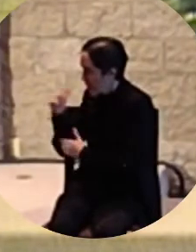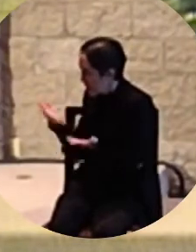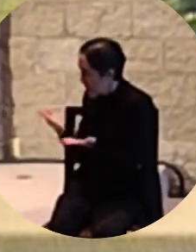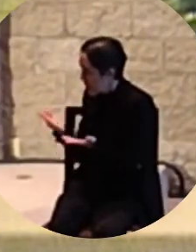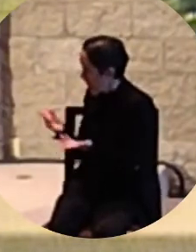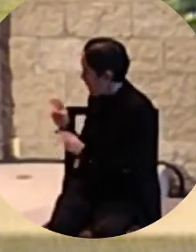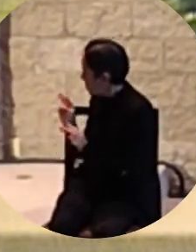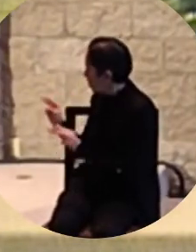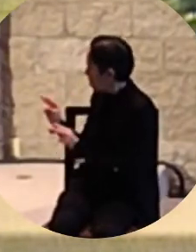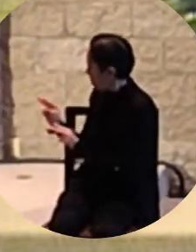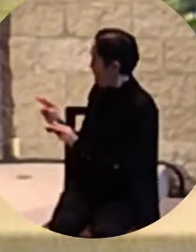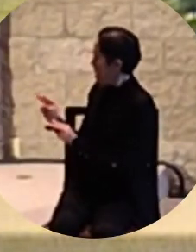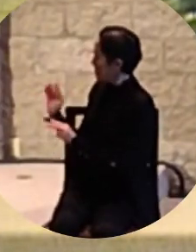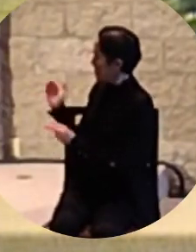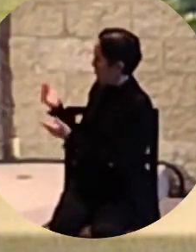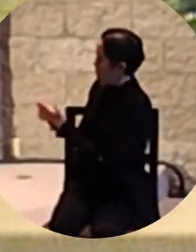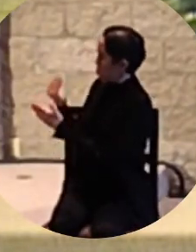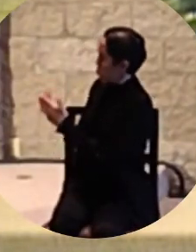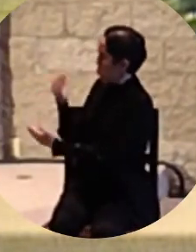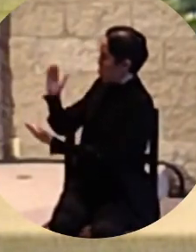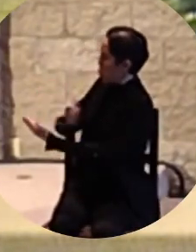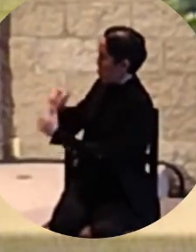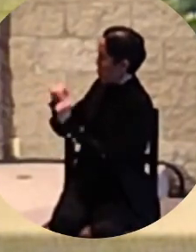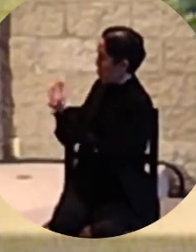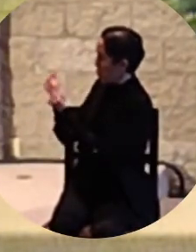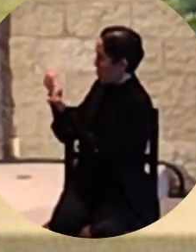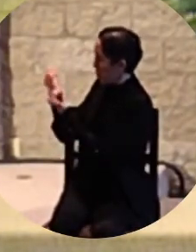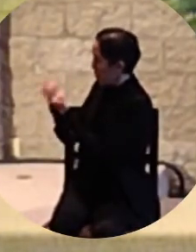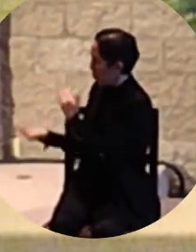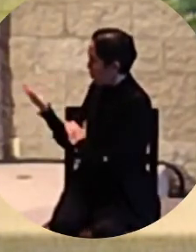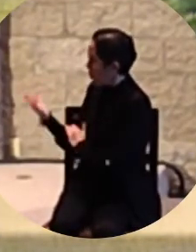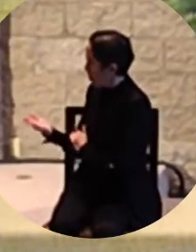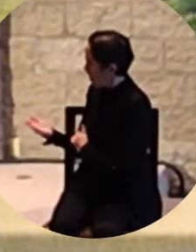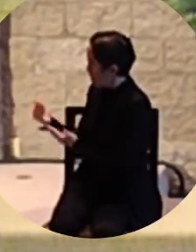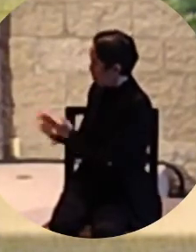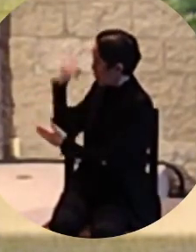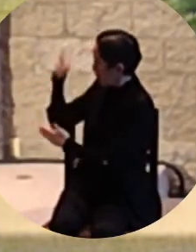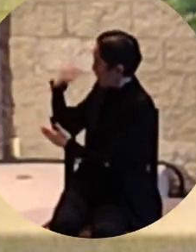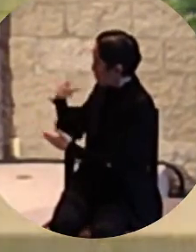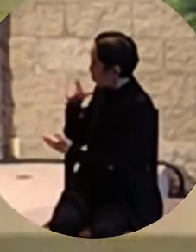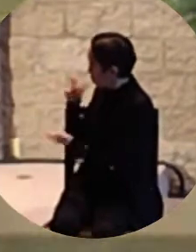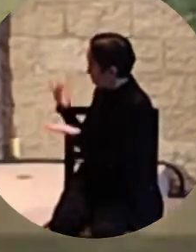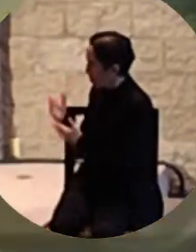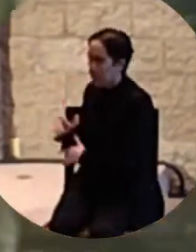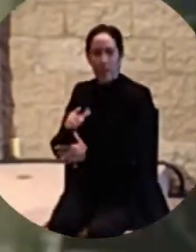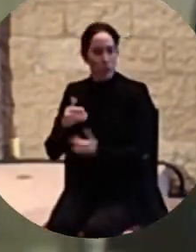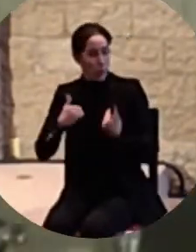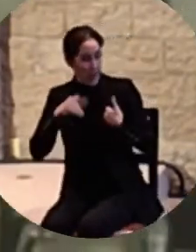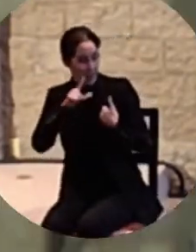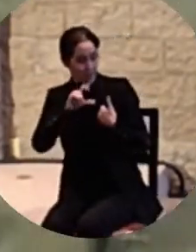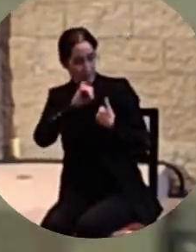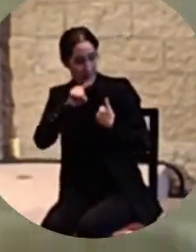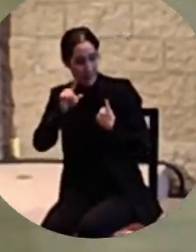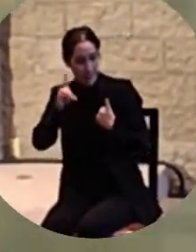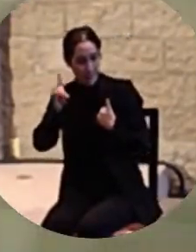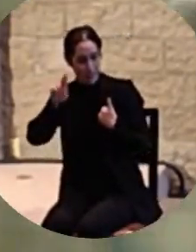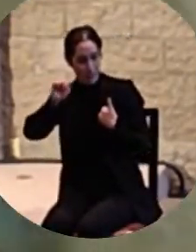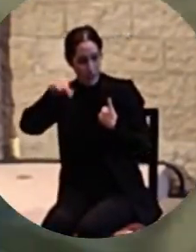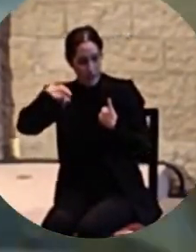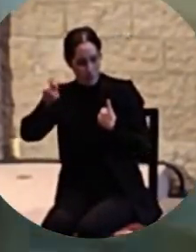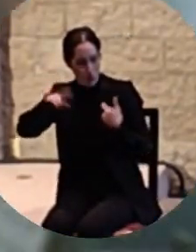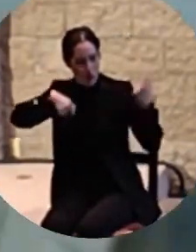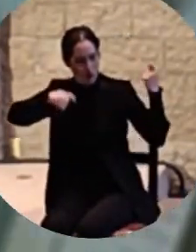faces. New faces. Would you tell us who's with us this morning? Yeah, so we have Liz Draper on the bass. Yes, Daryl Boudreaux on